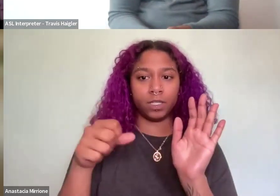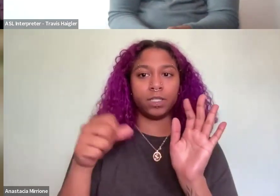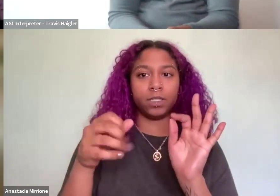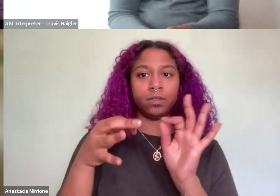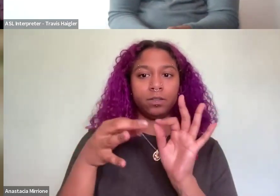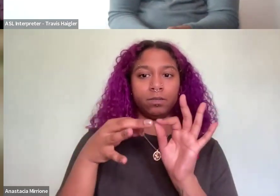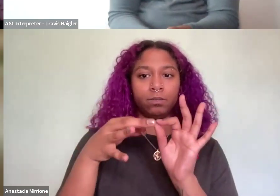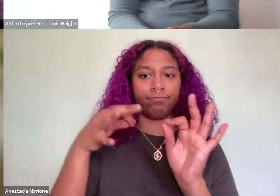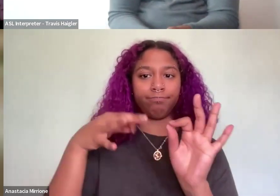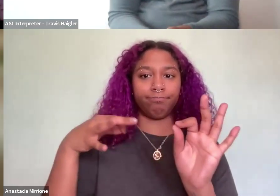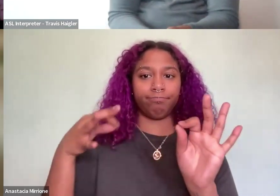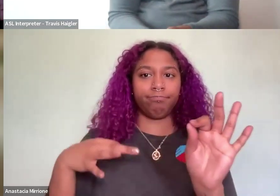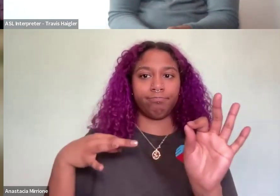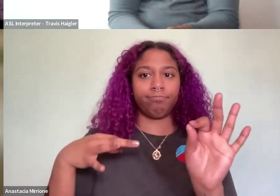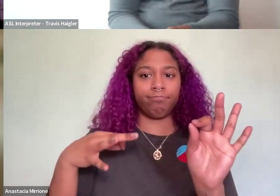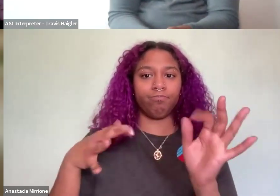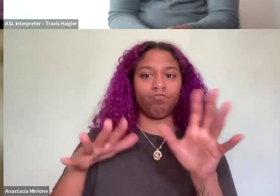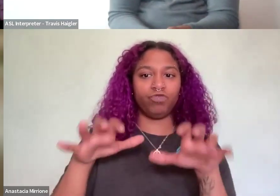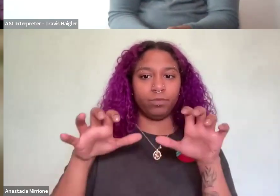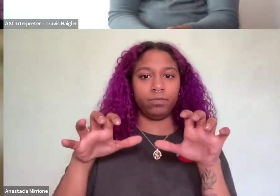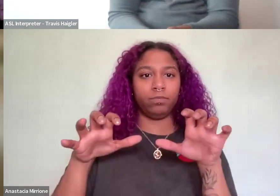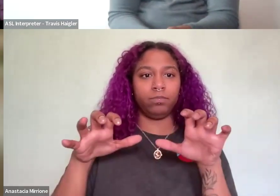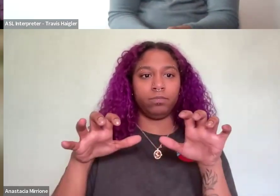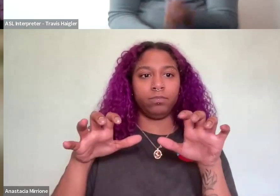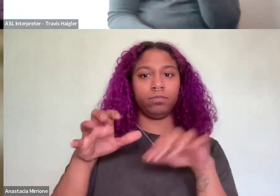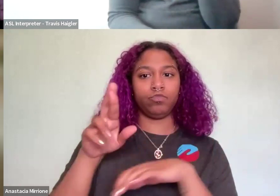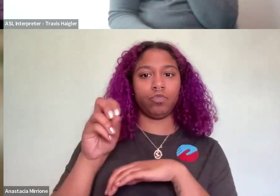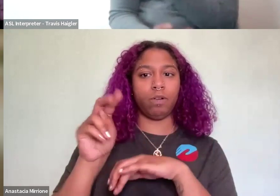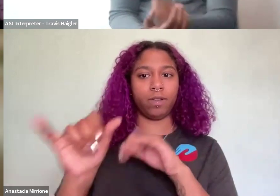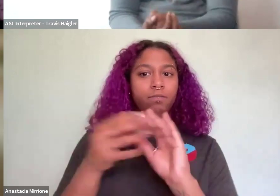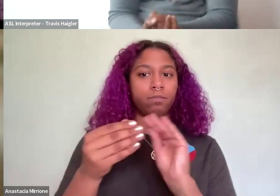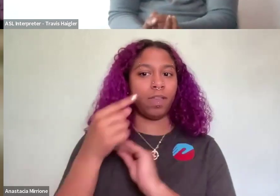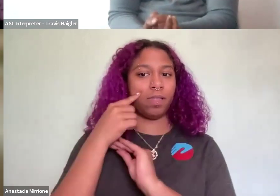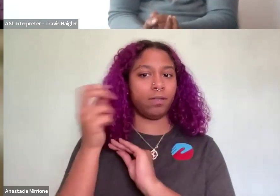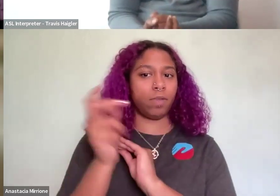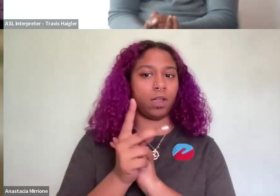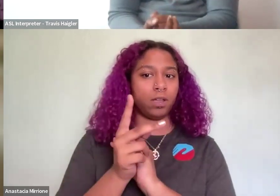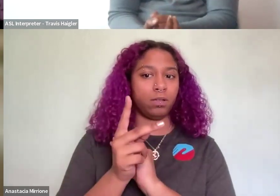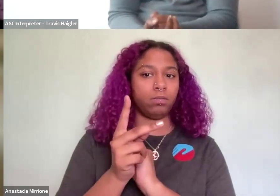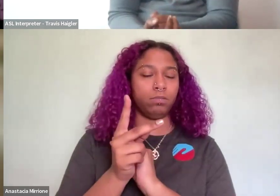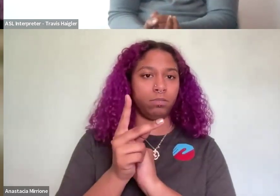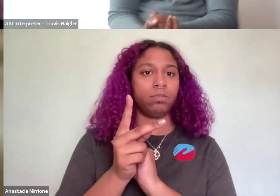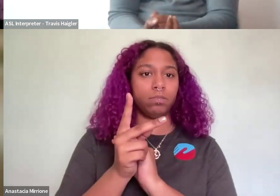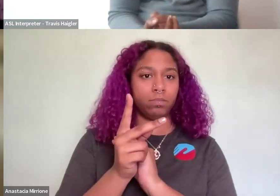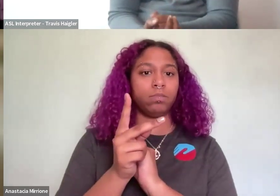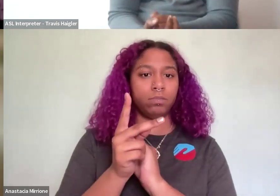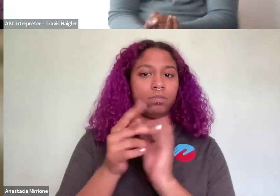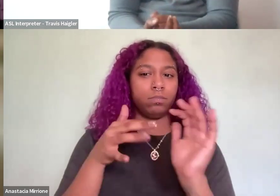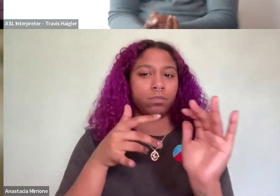are frozen. Yep. Okay, I think you're back. I'll give another moment just to let it catch Okay.